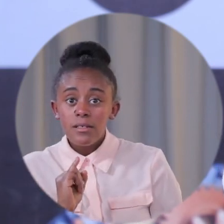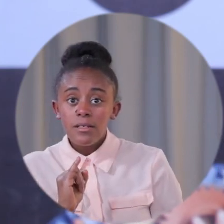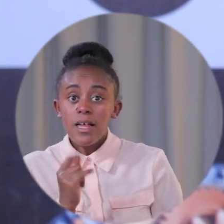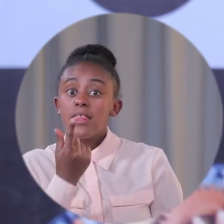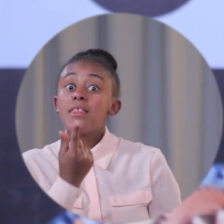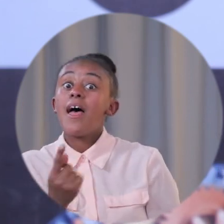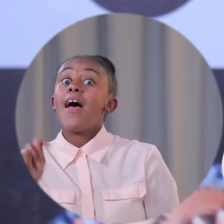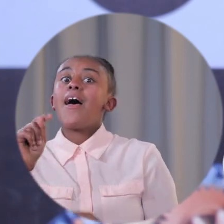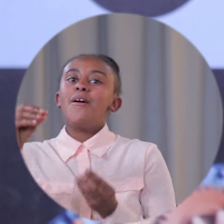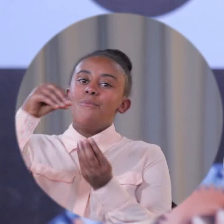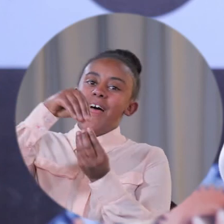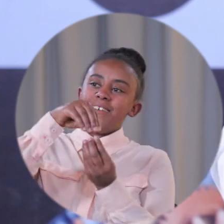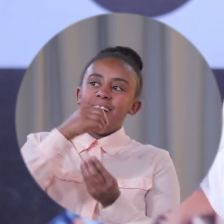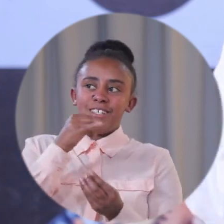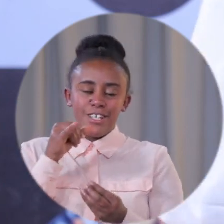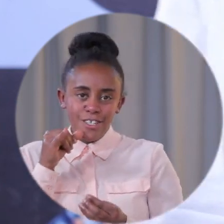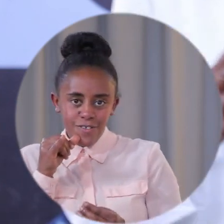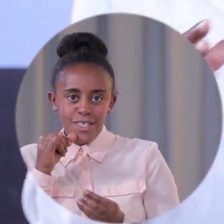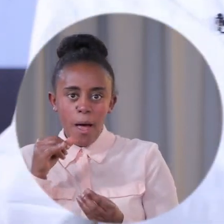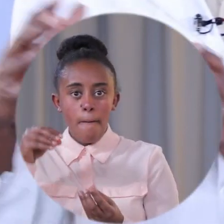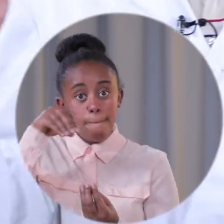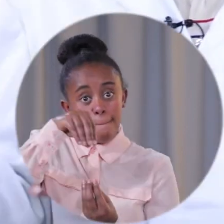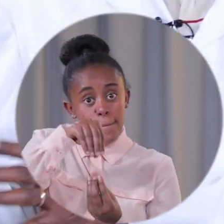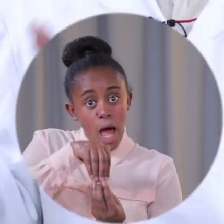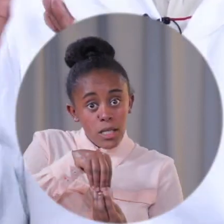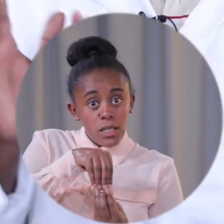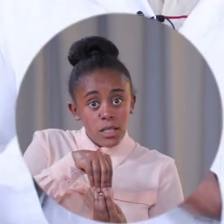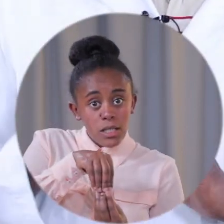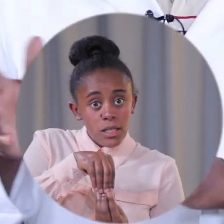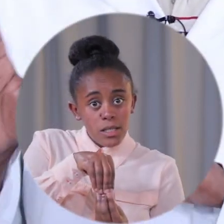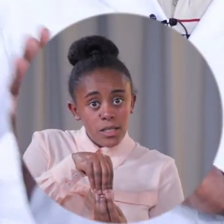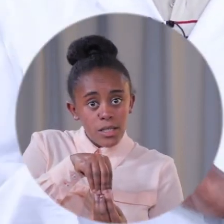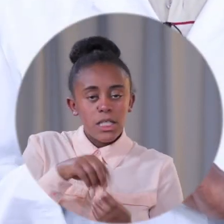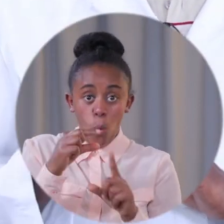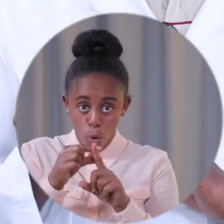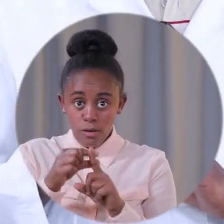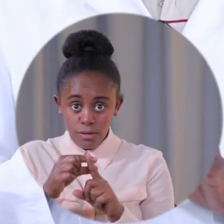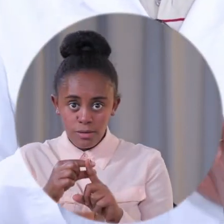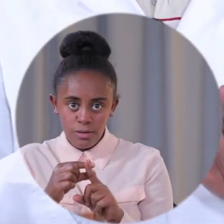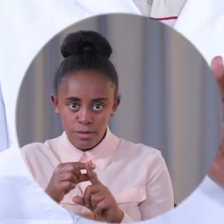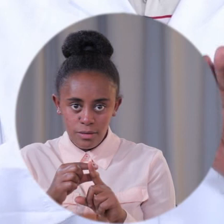the plus adjective plus the word.